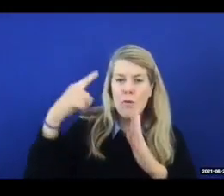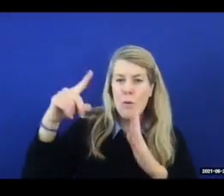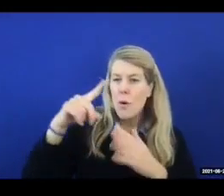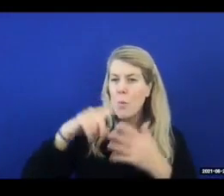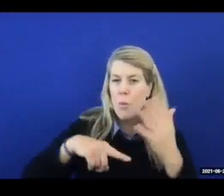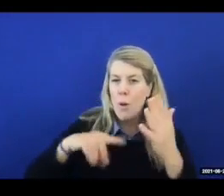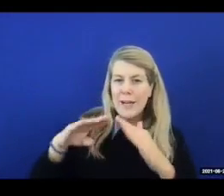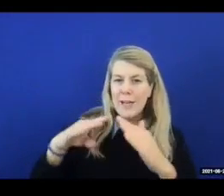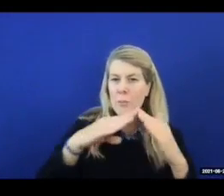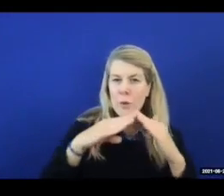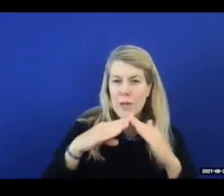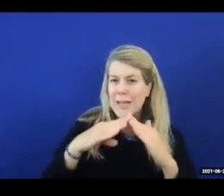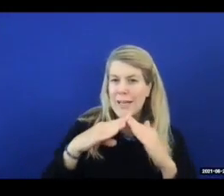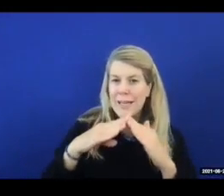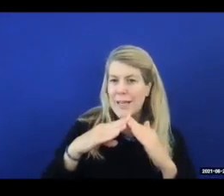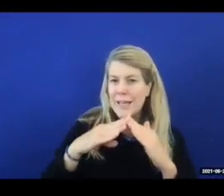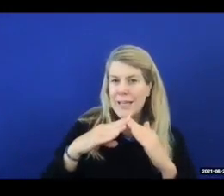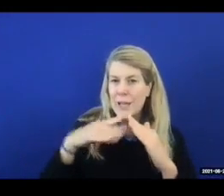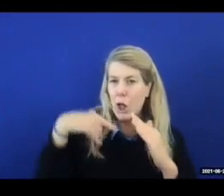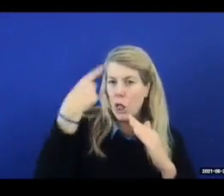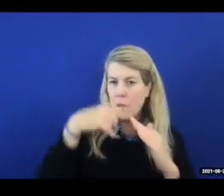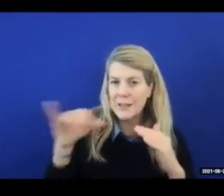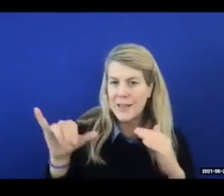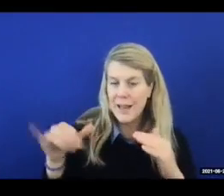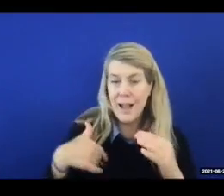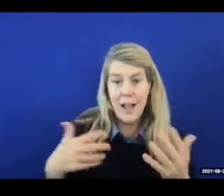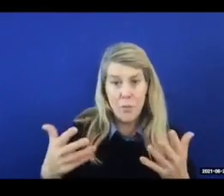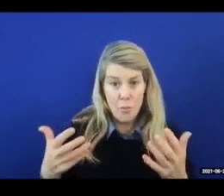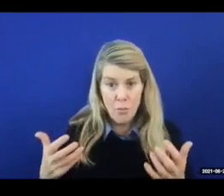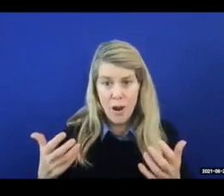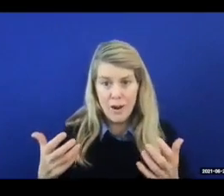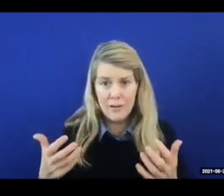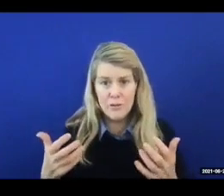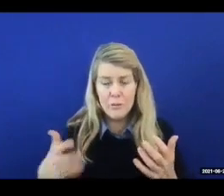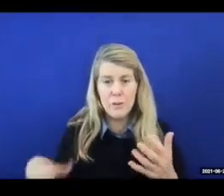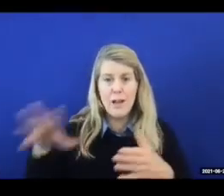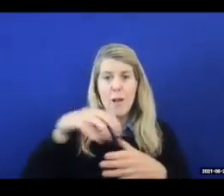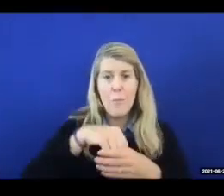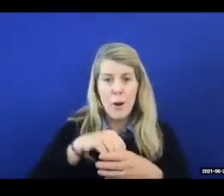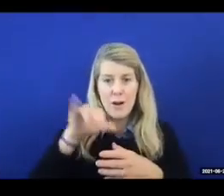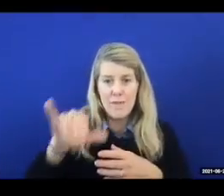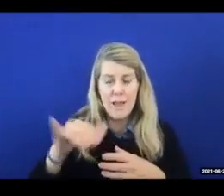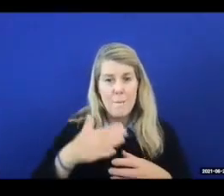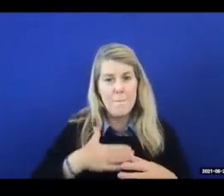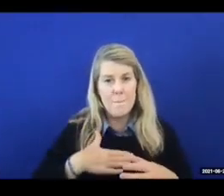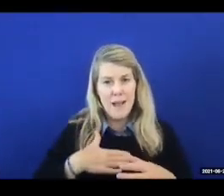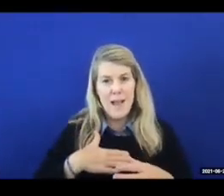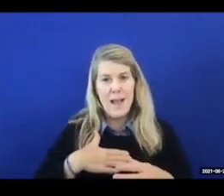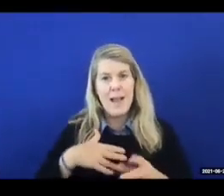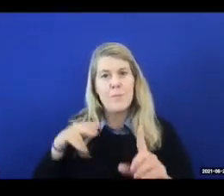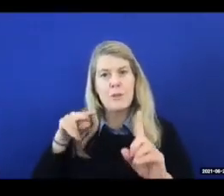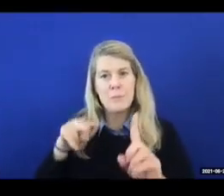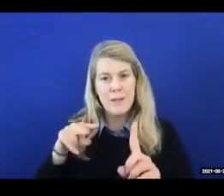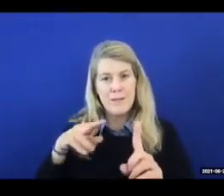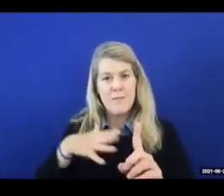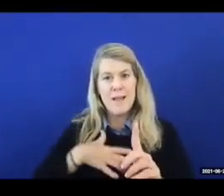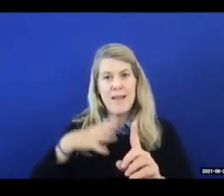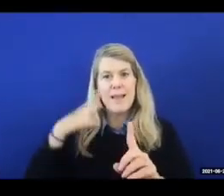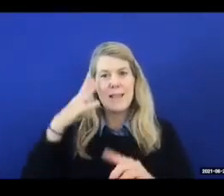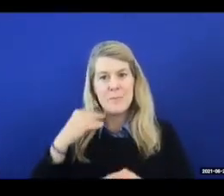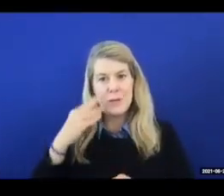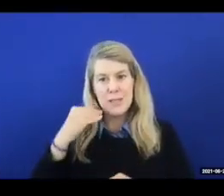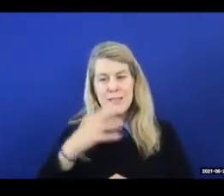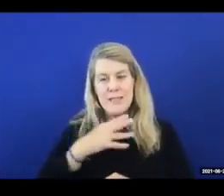like. I need to be at that table where I'm able to bring my perspective through my experiences and